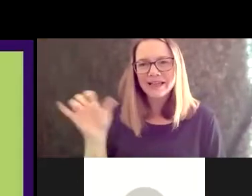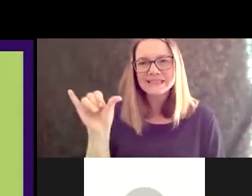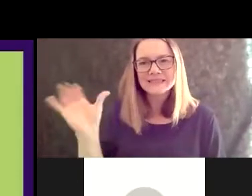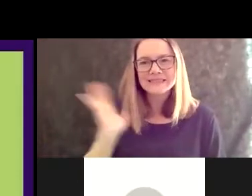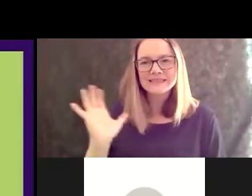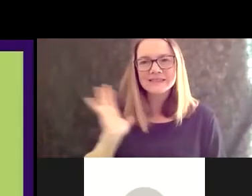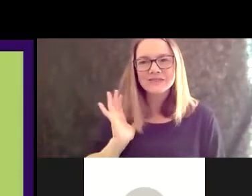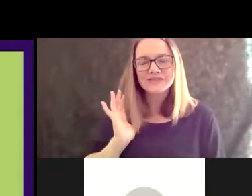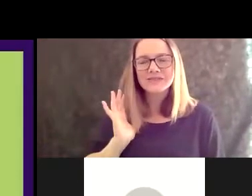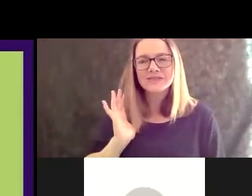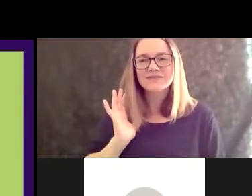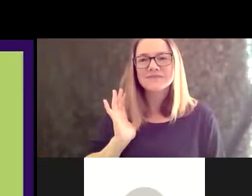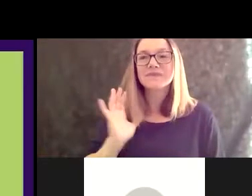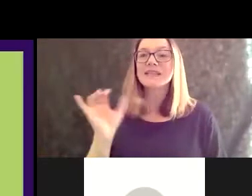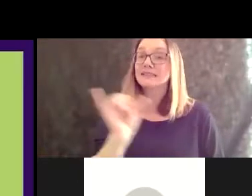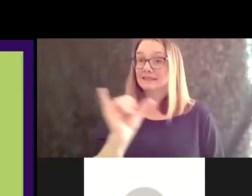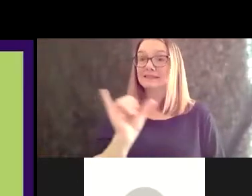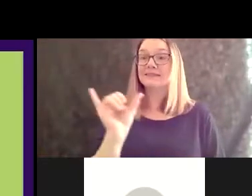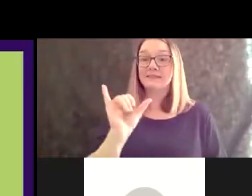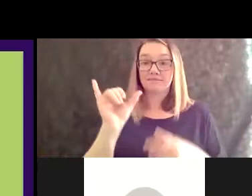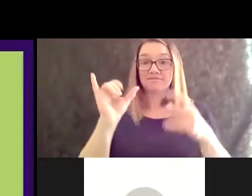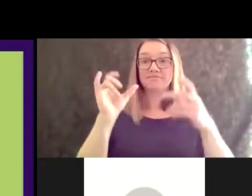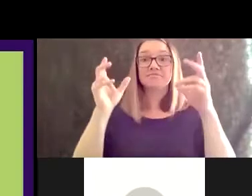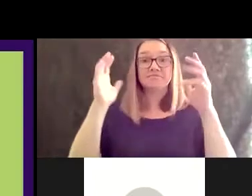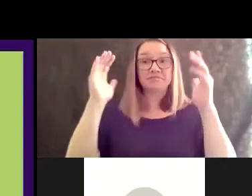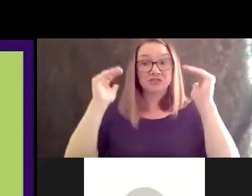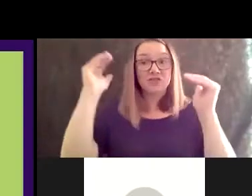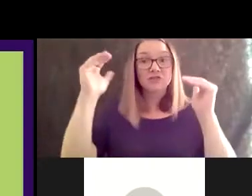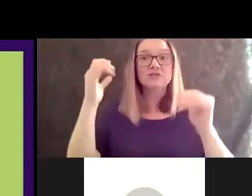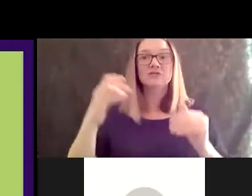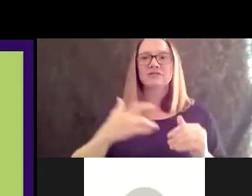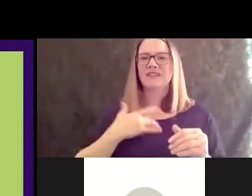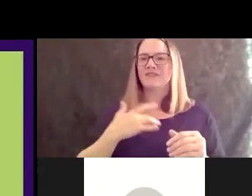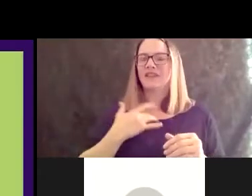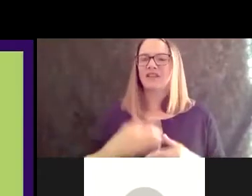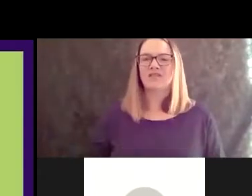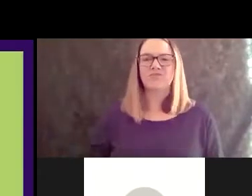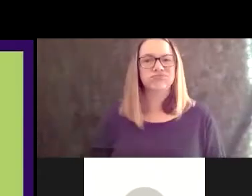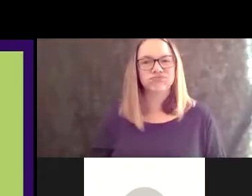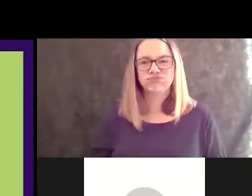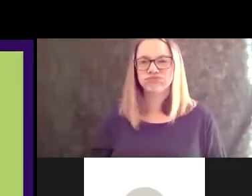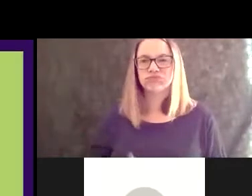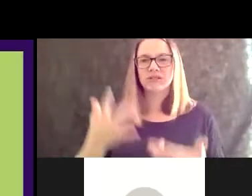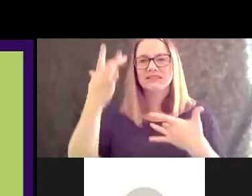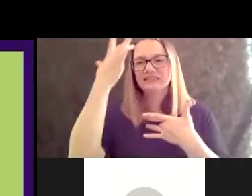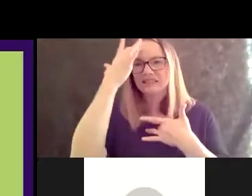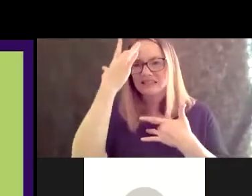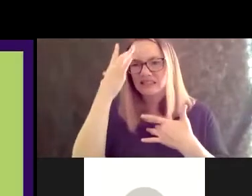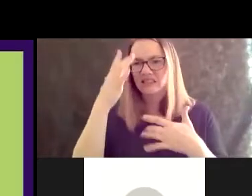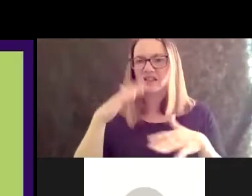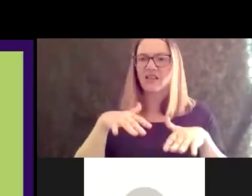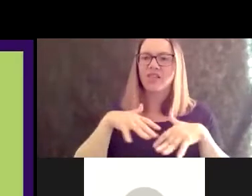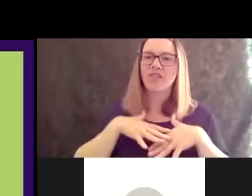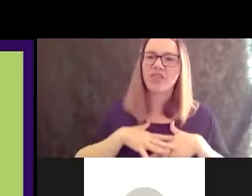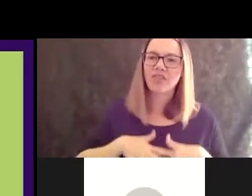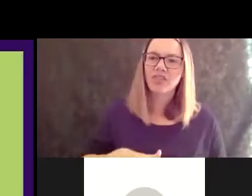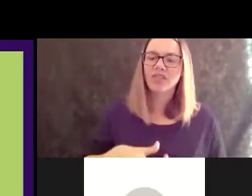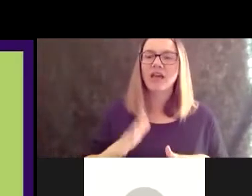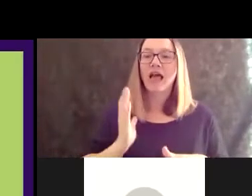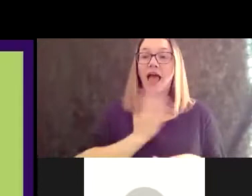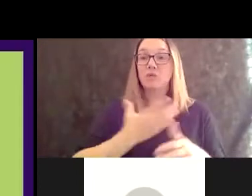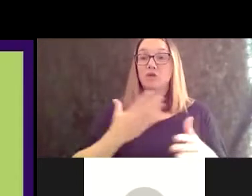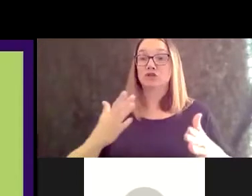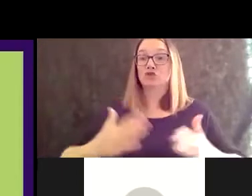for adults. If we're not feeling that well, the joys that we once had aren't really too present or